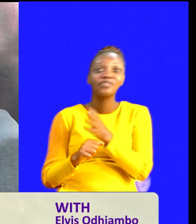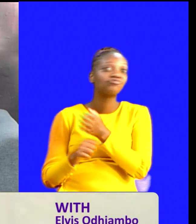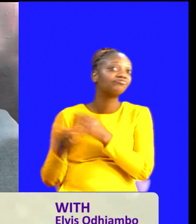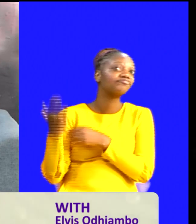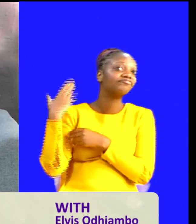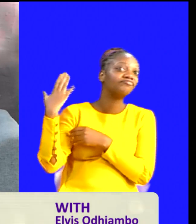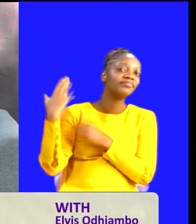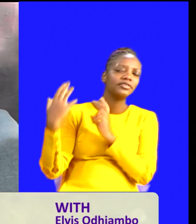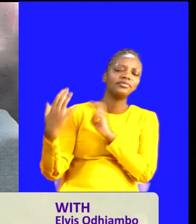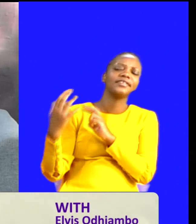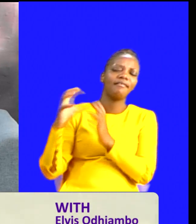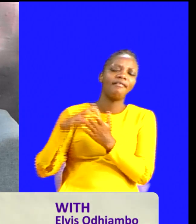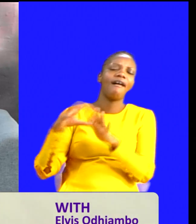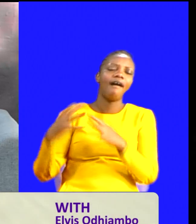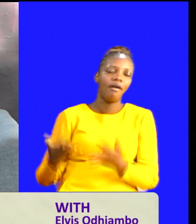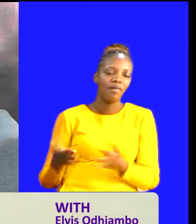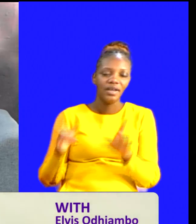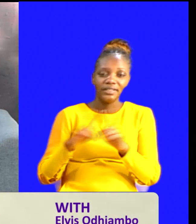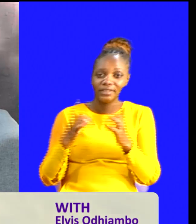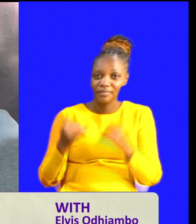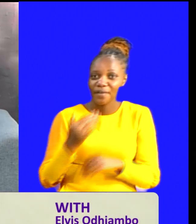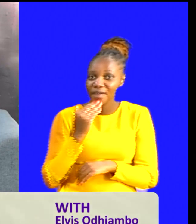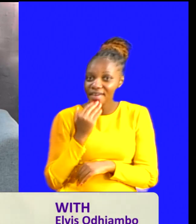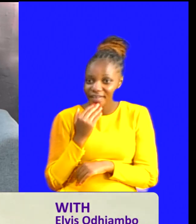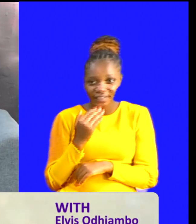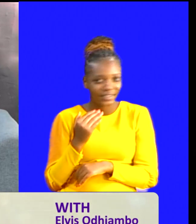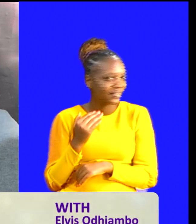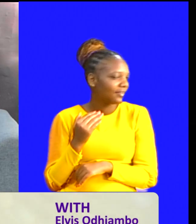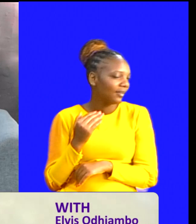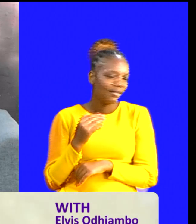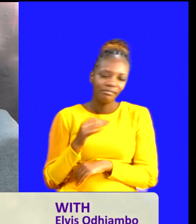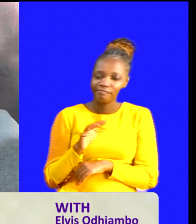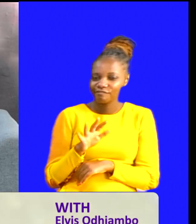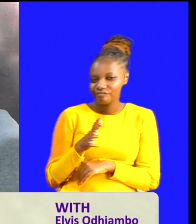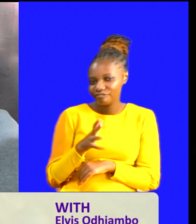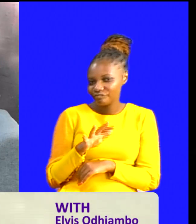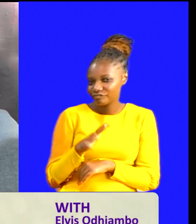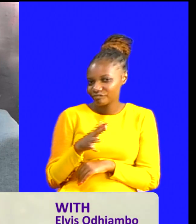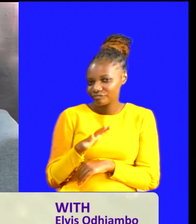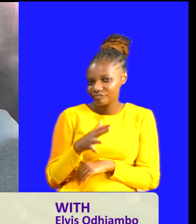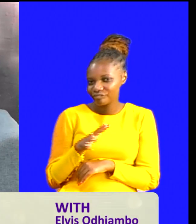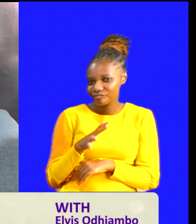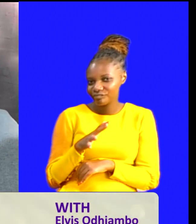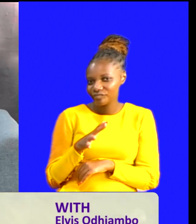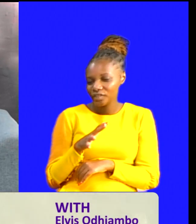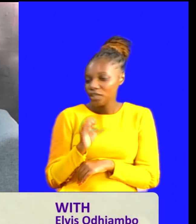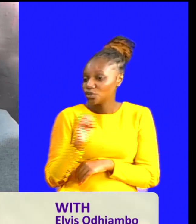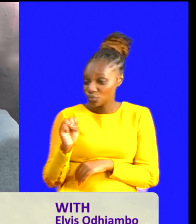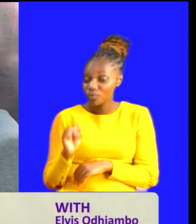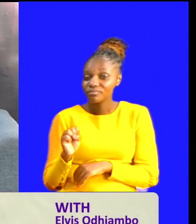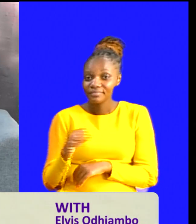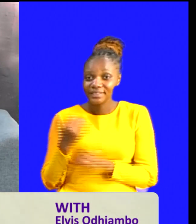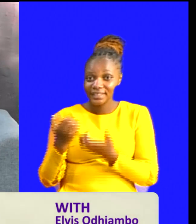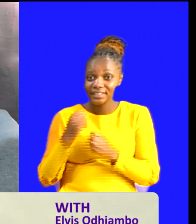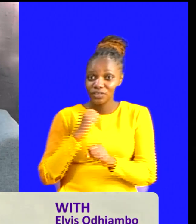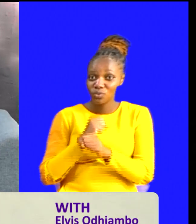performances. And right about now, FC Leopards are not convincing enough in the results that they're getting. So they still have a long way to go.